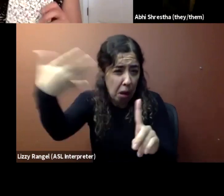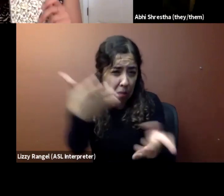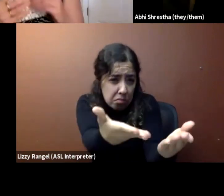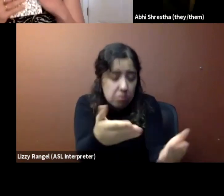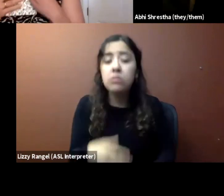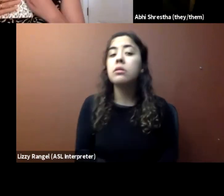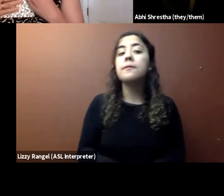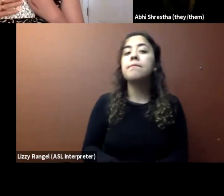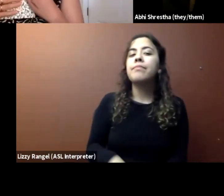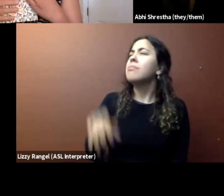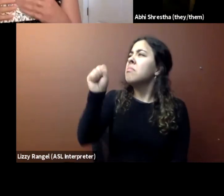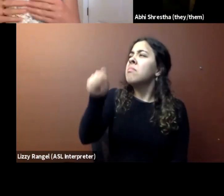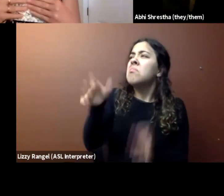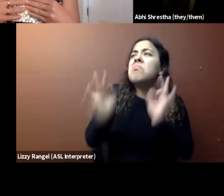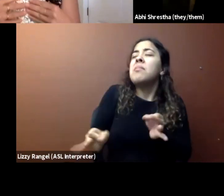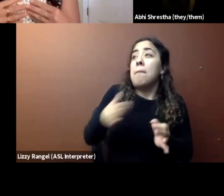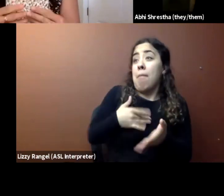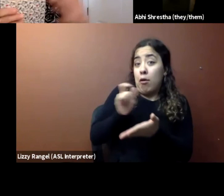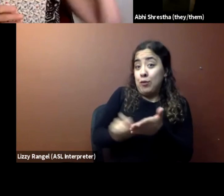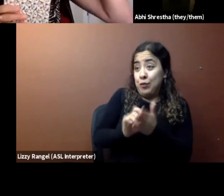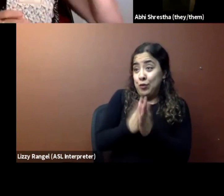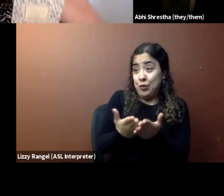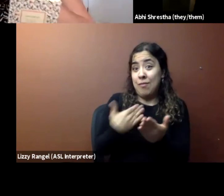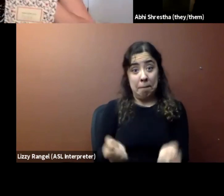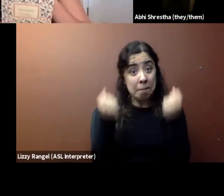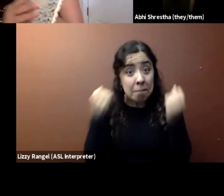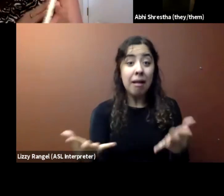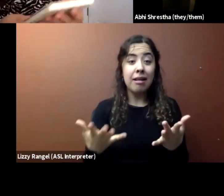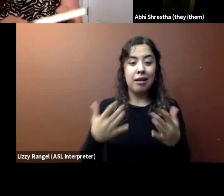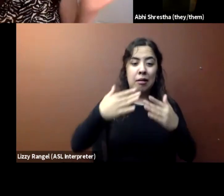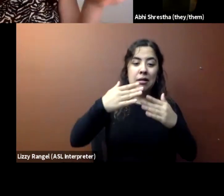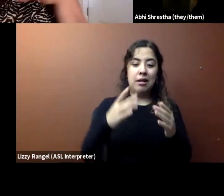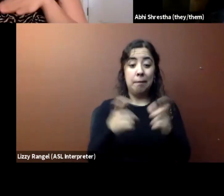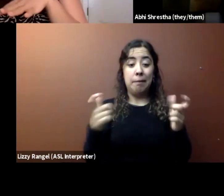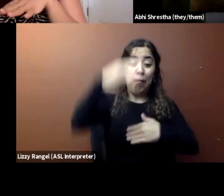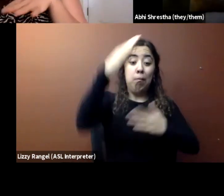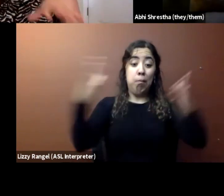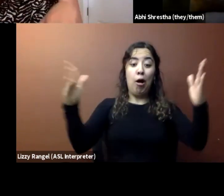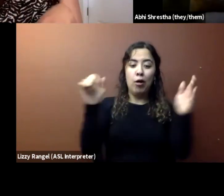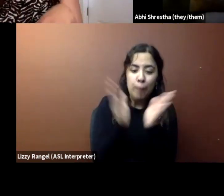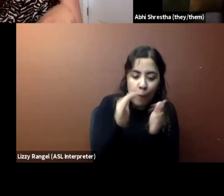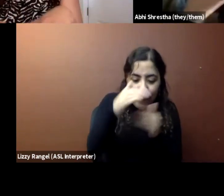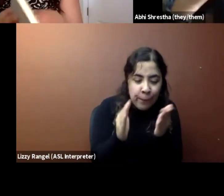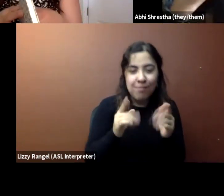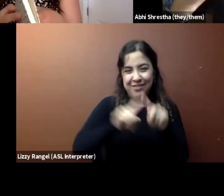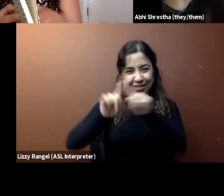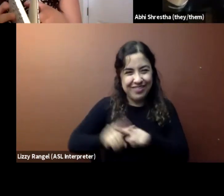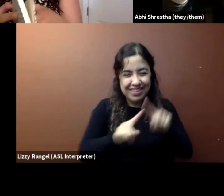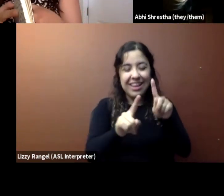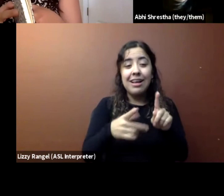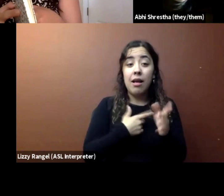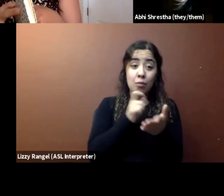journal, which I have several of, you know, I have like different sizes for different occasions. When I'm